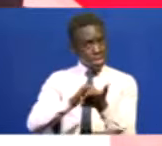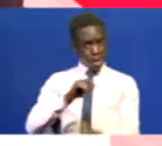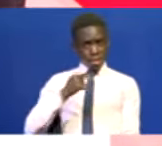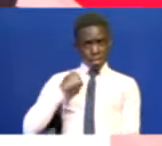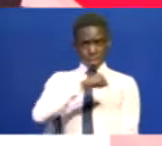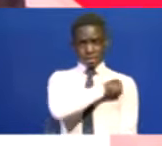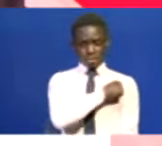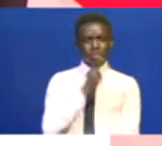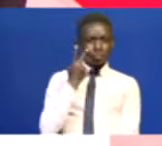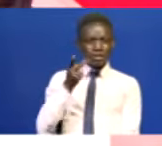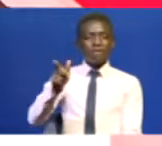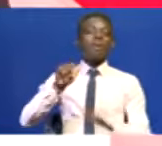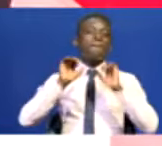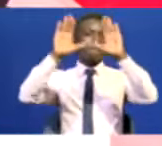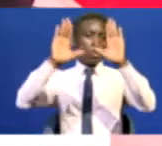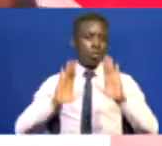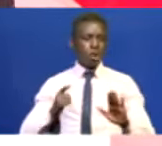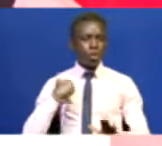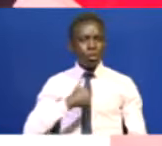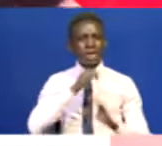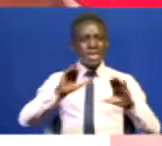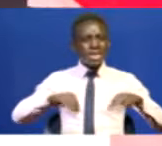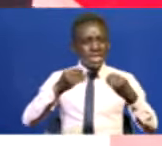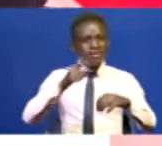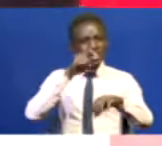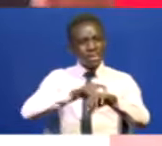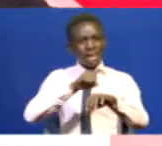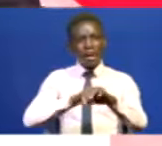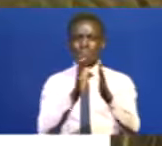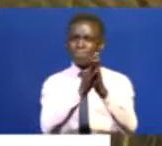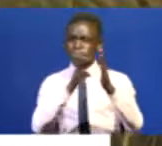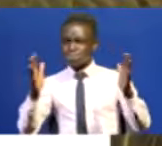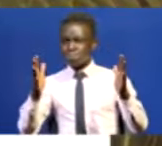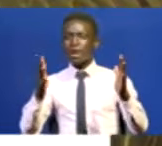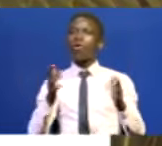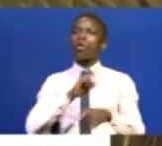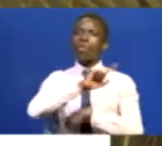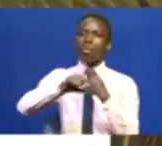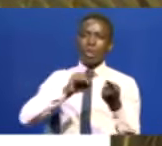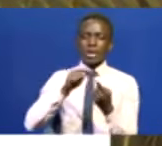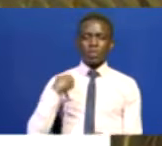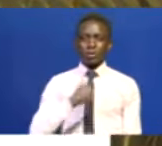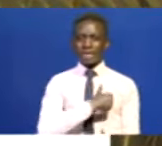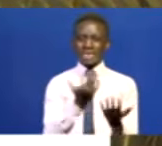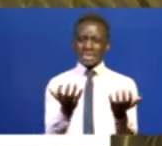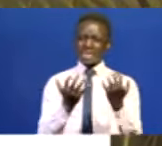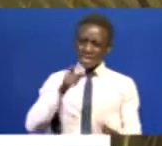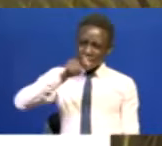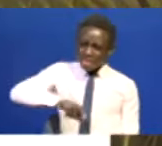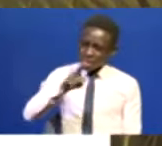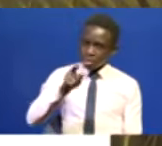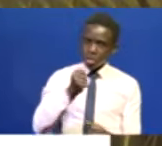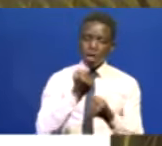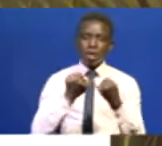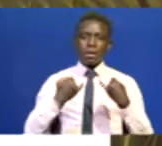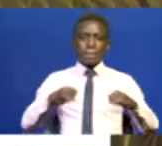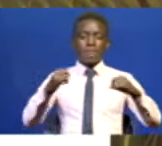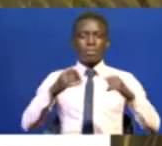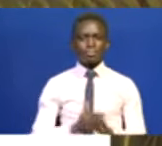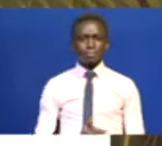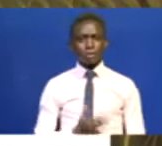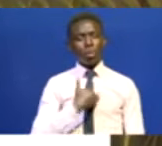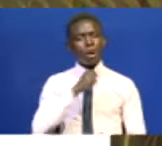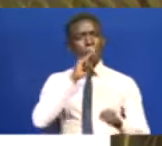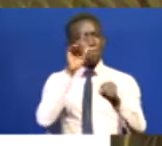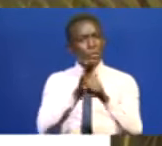the time frames in which these need to be implemented. I want to commit to you that I will